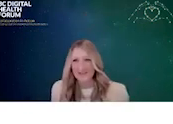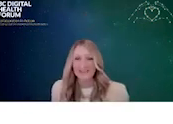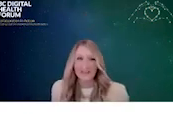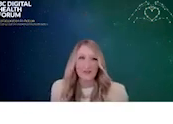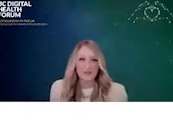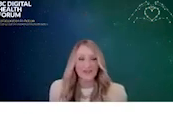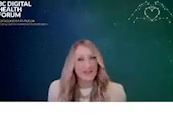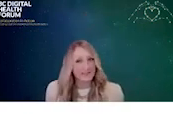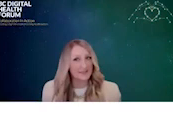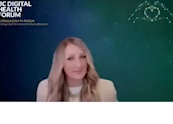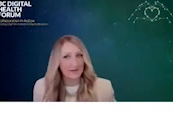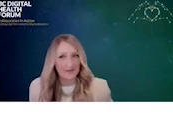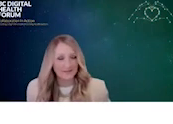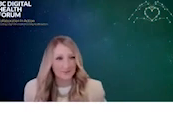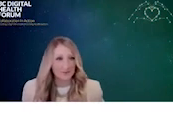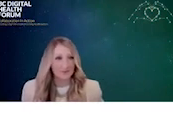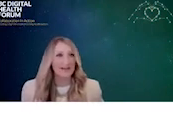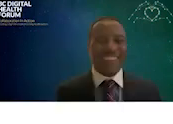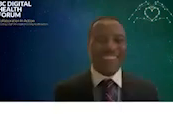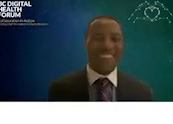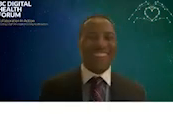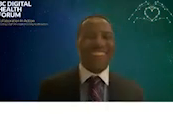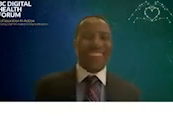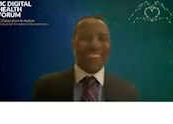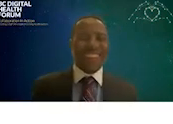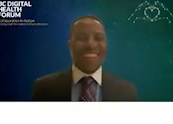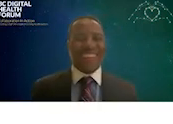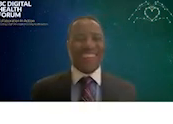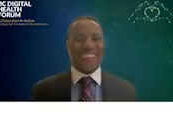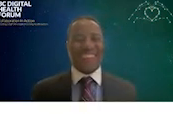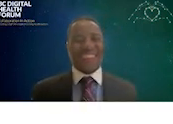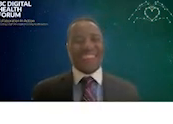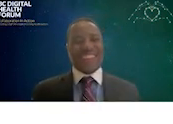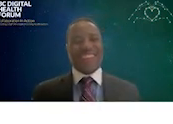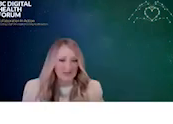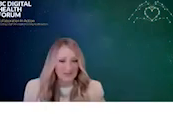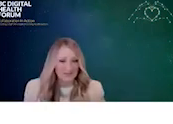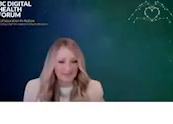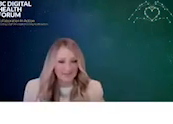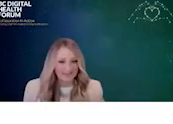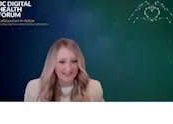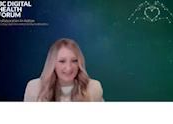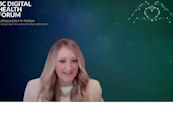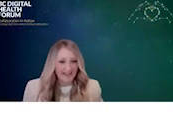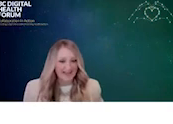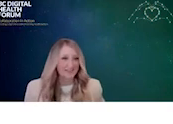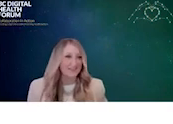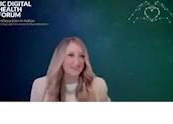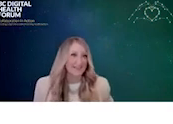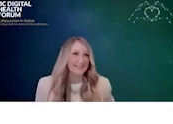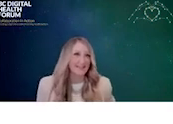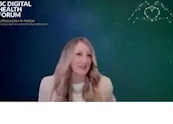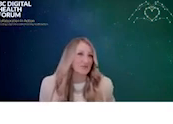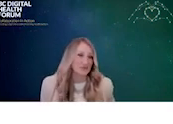you, Zachy. That question hasn't come up yet, so we'll end the session there. Really appreciate your time today. And